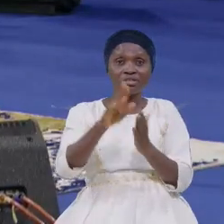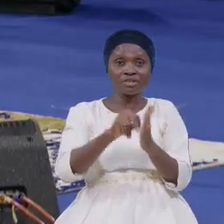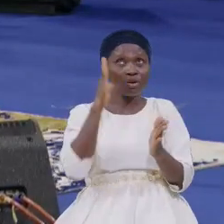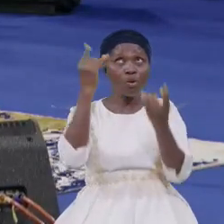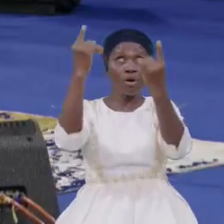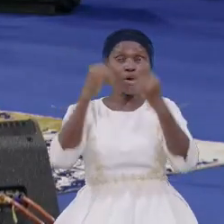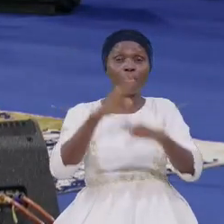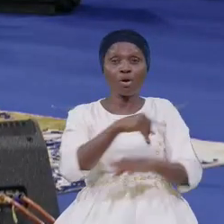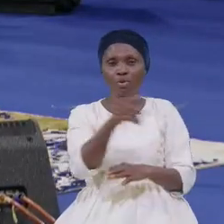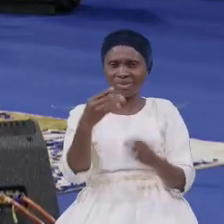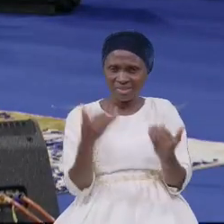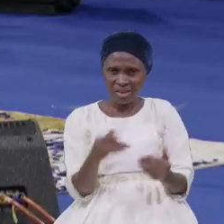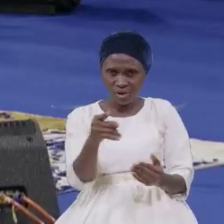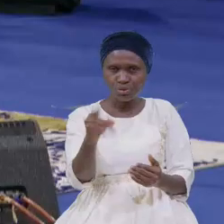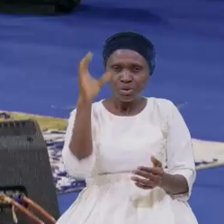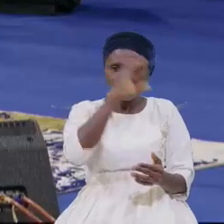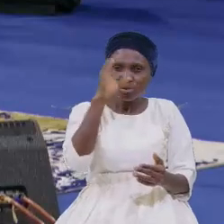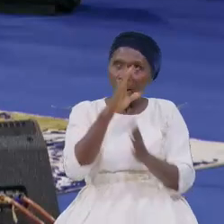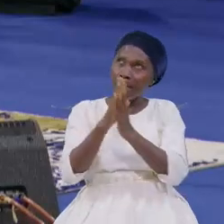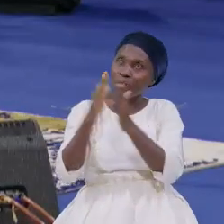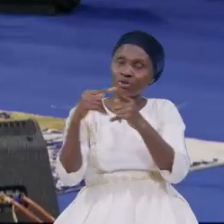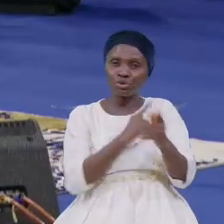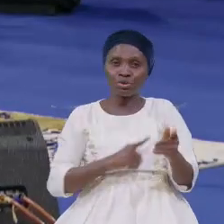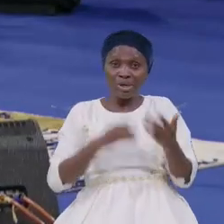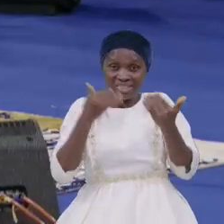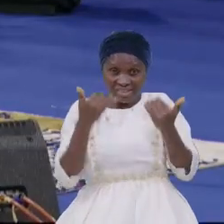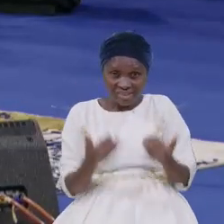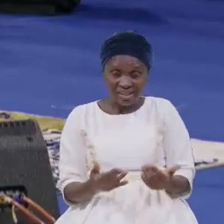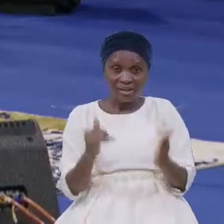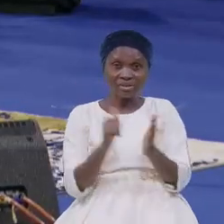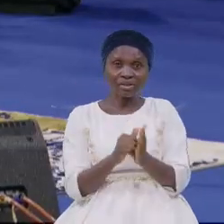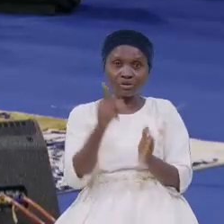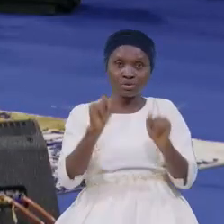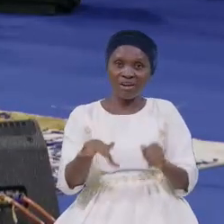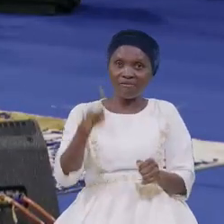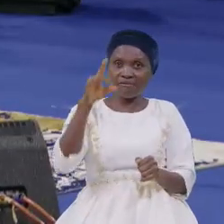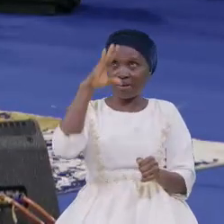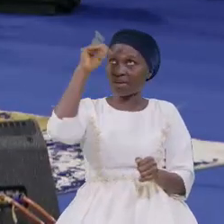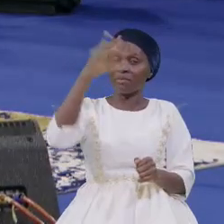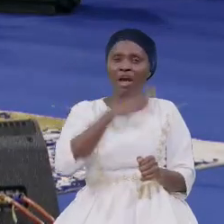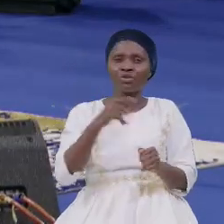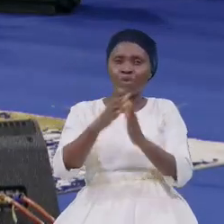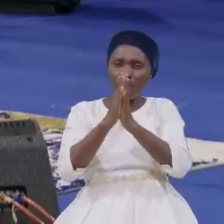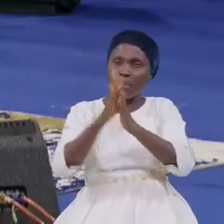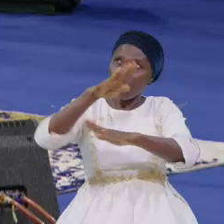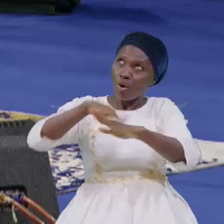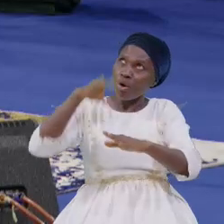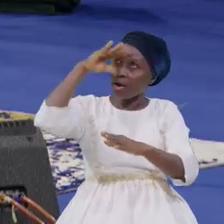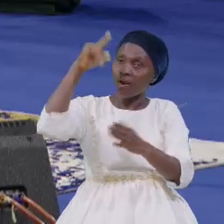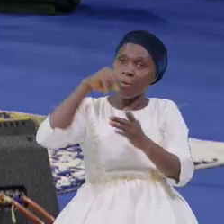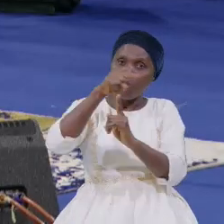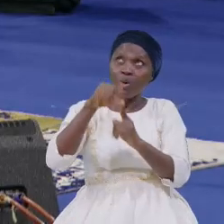the Lord while he may be found, and call ye upon him while he's near. In verse 7, let the